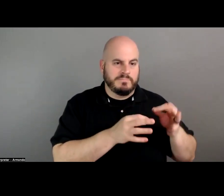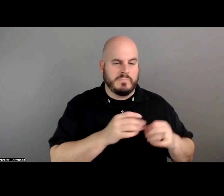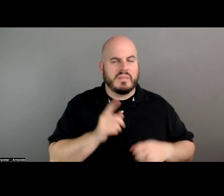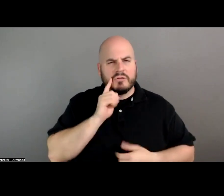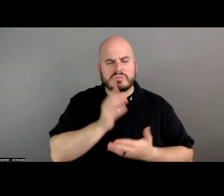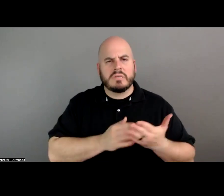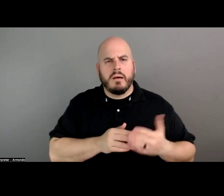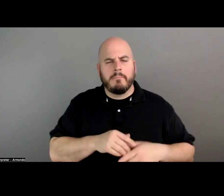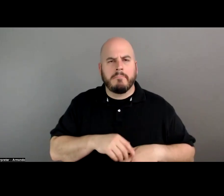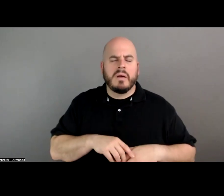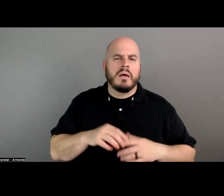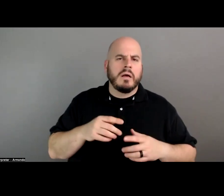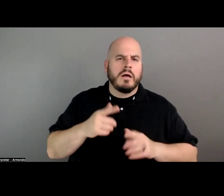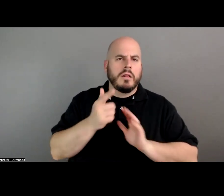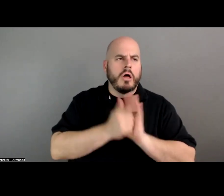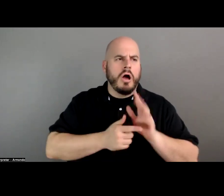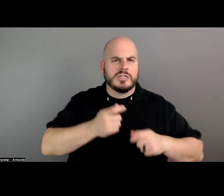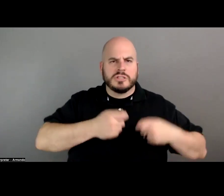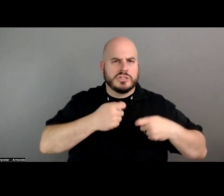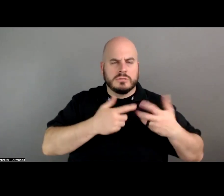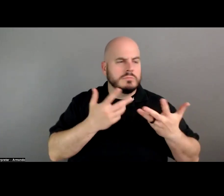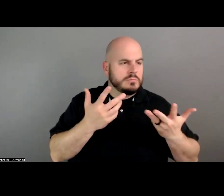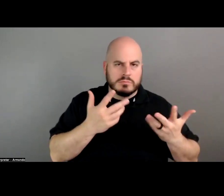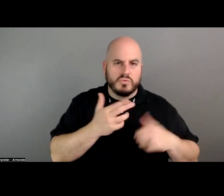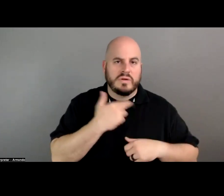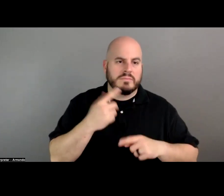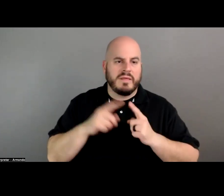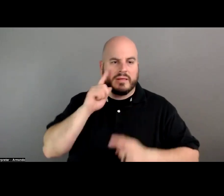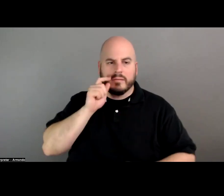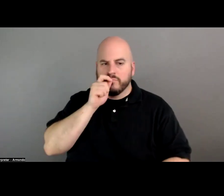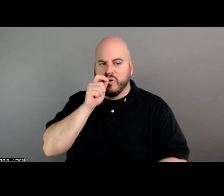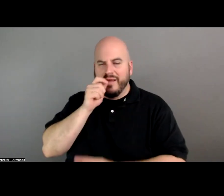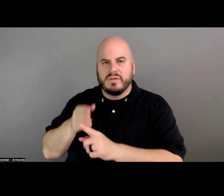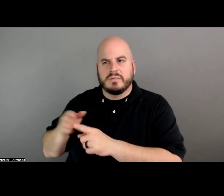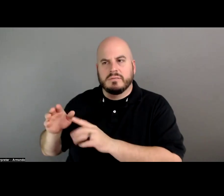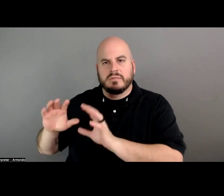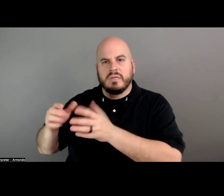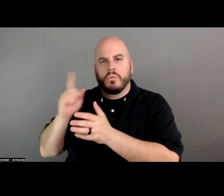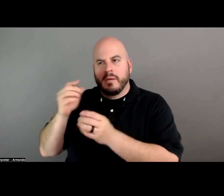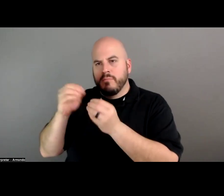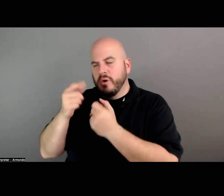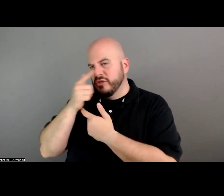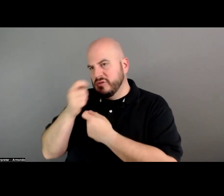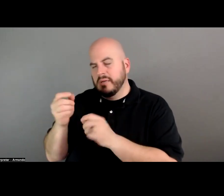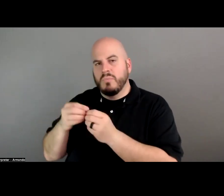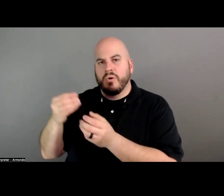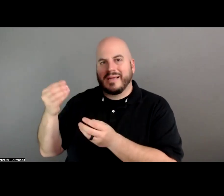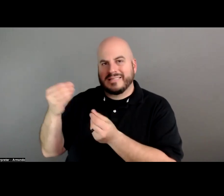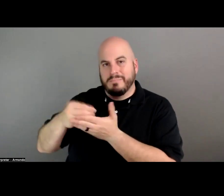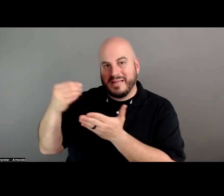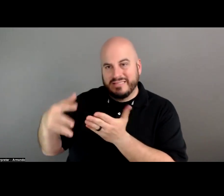here. Don't get me wrong, but I think the private entity litigation is going to be more interesting, and it's going to just be more